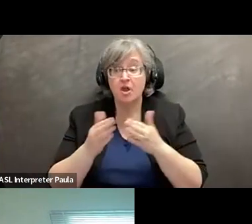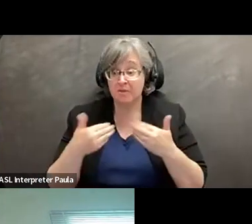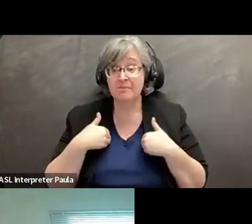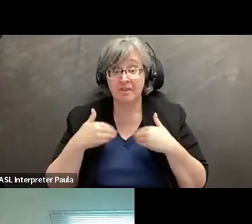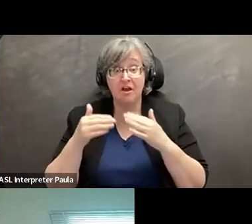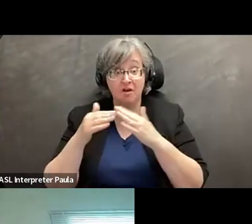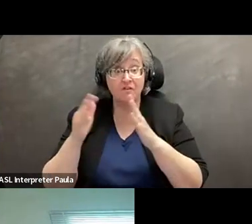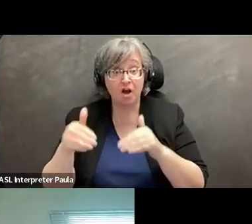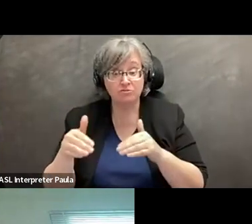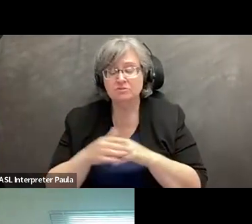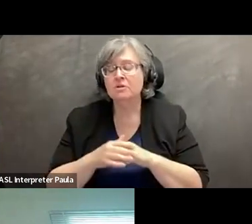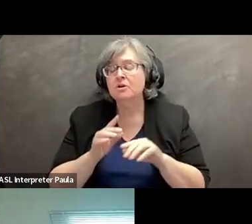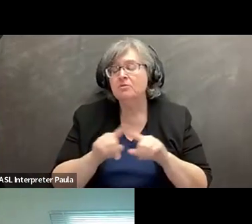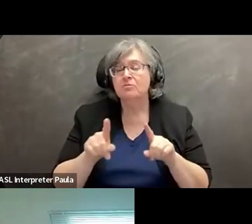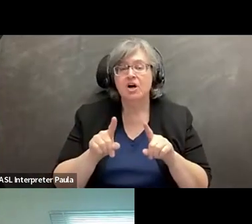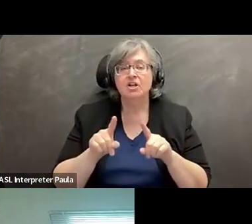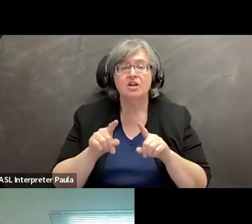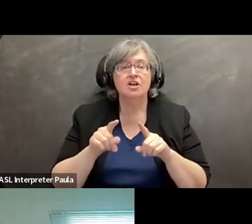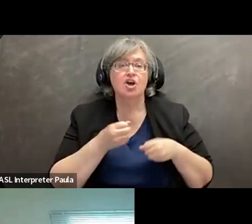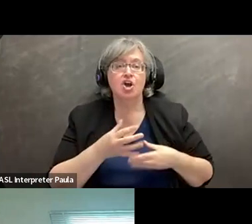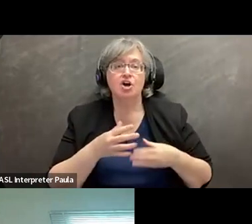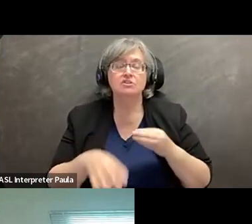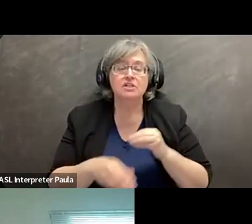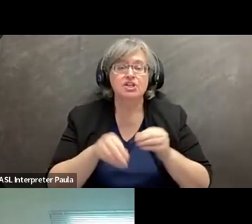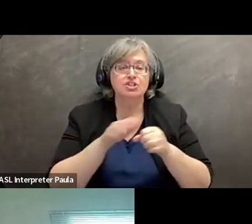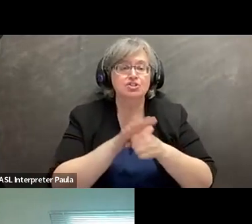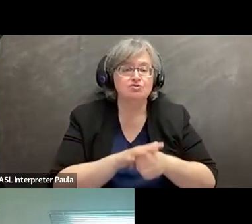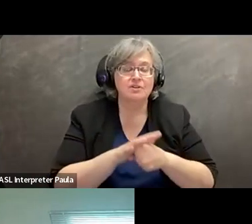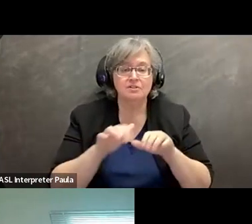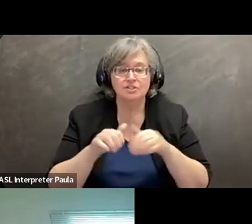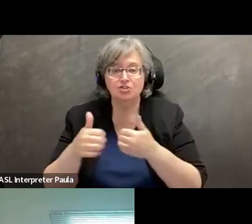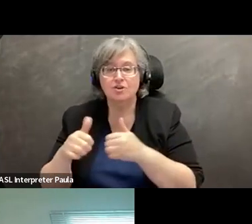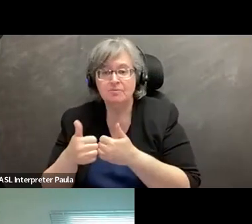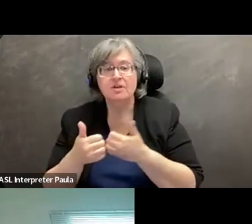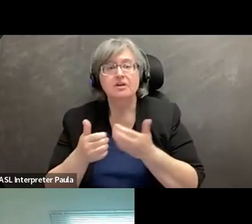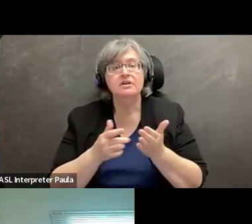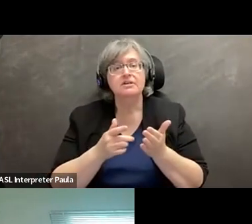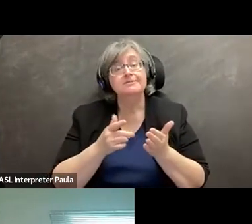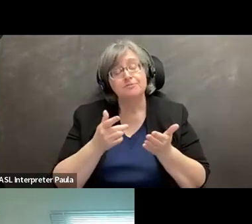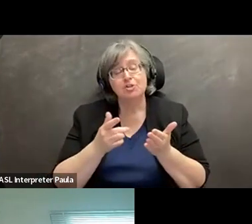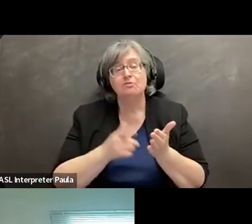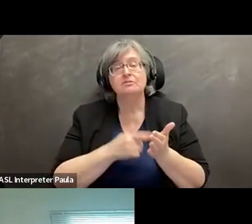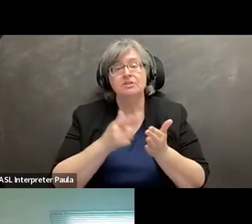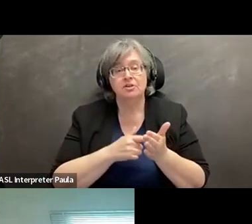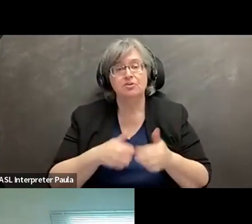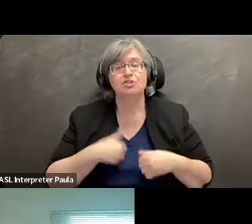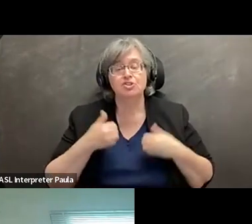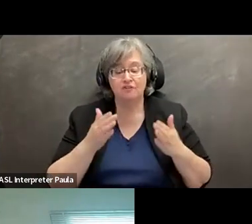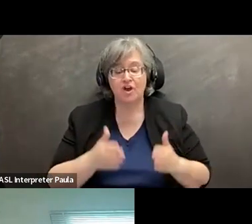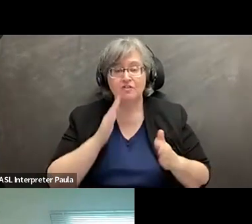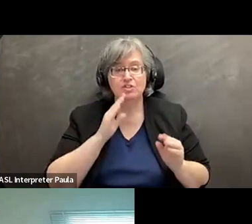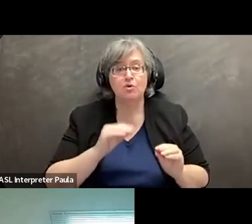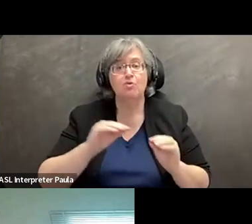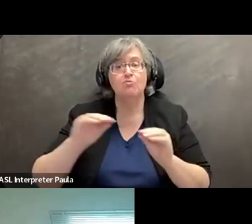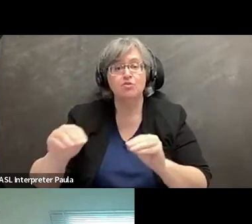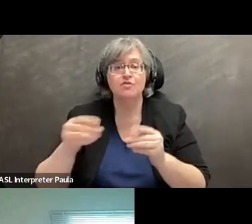head, but it causes additional stress and challenges. And so at times, survivors will take their chances and move to a different place or